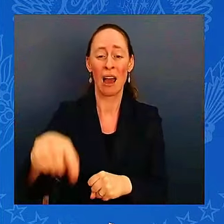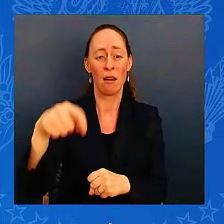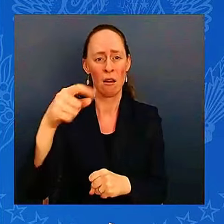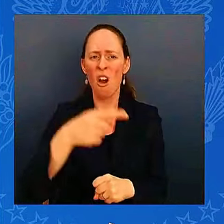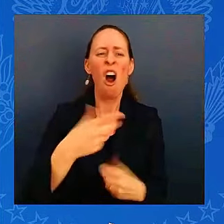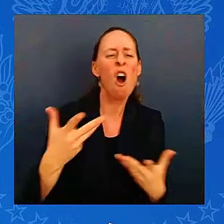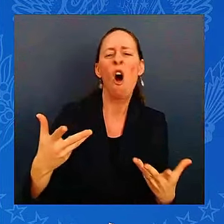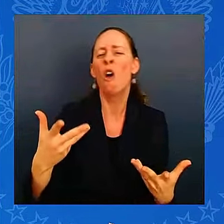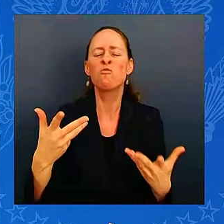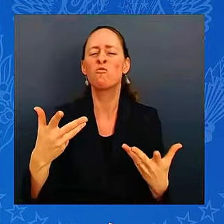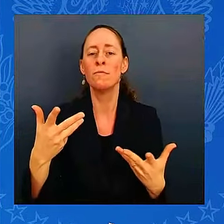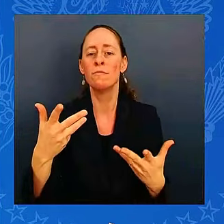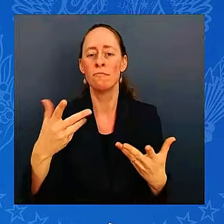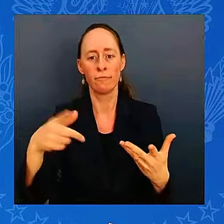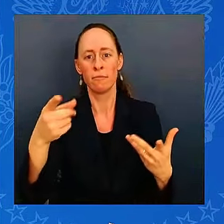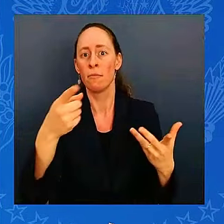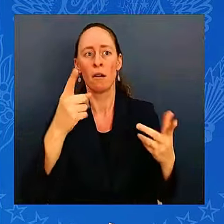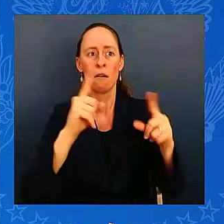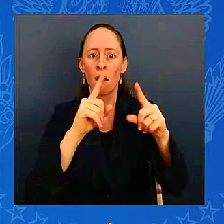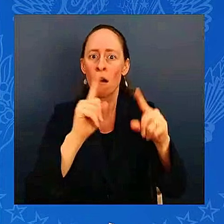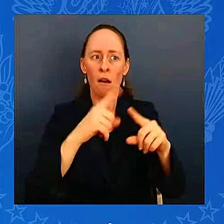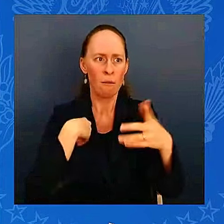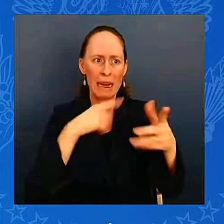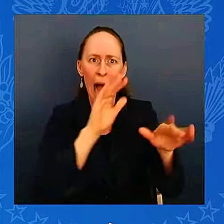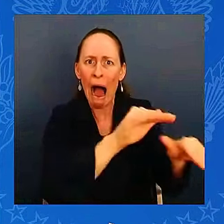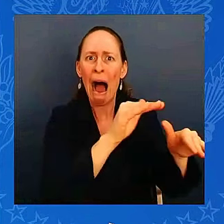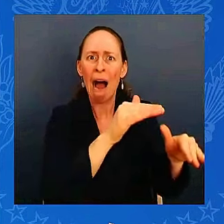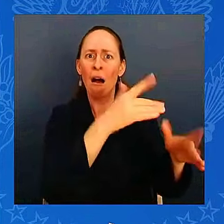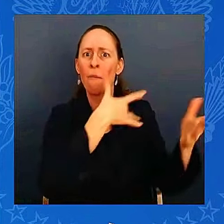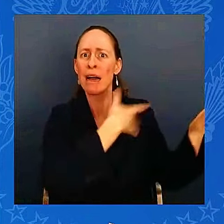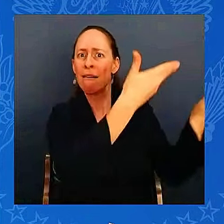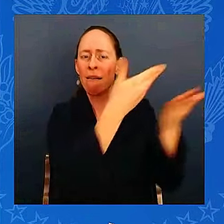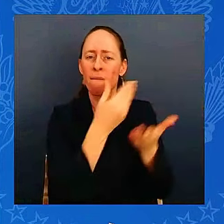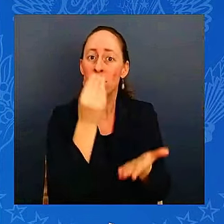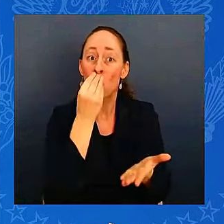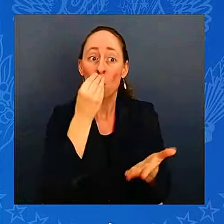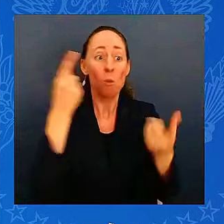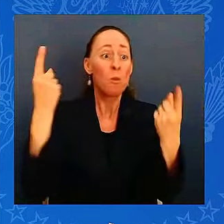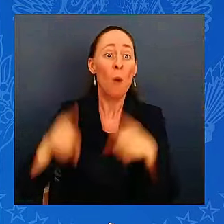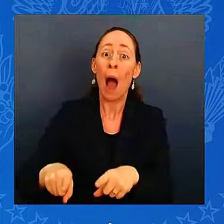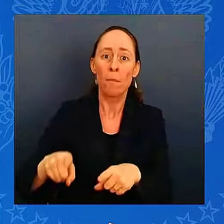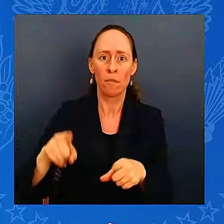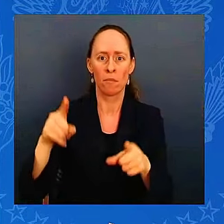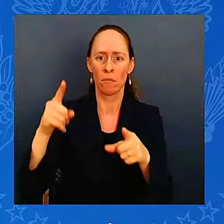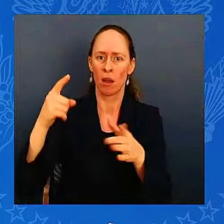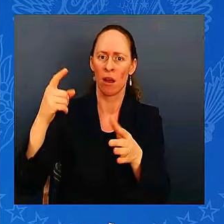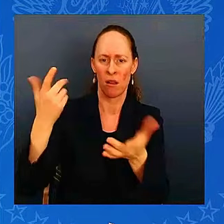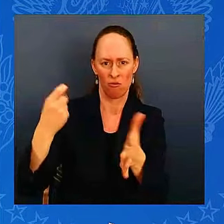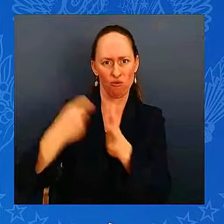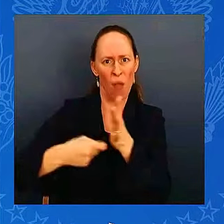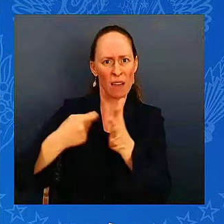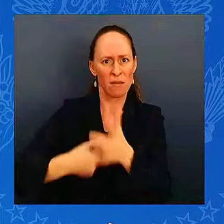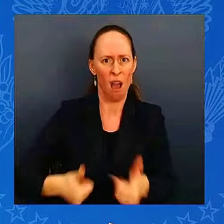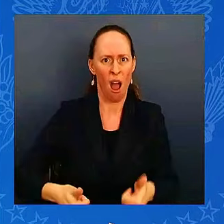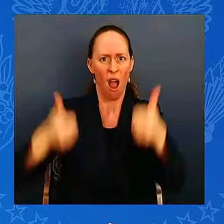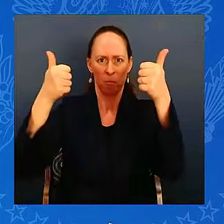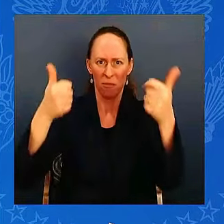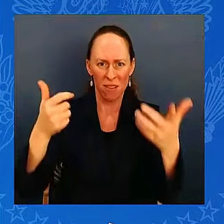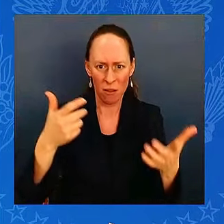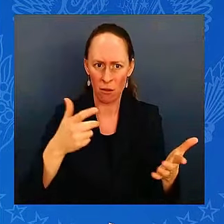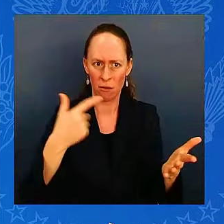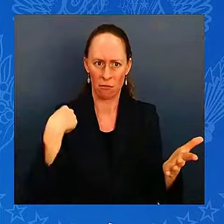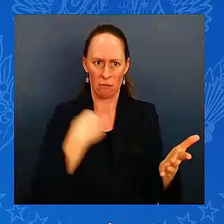The United States rallied the world against Putin's aggression. We've led the world in releasing oil reserves and stabilizing global energy